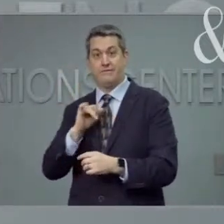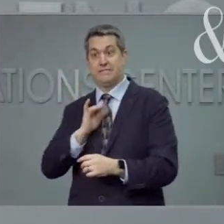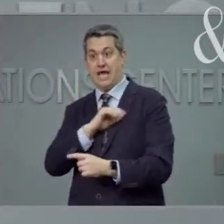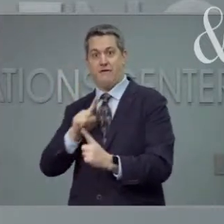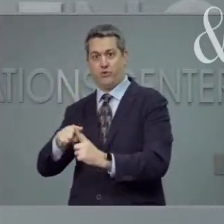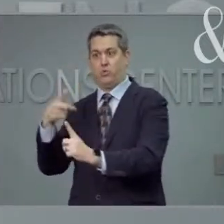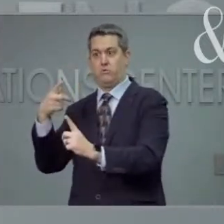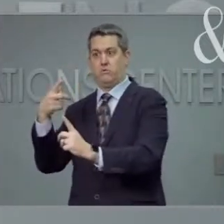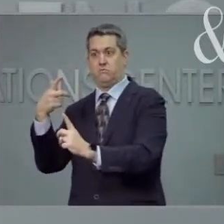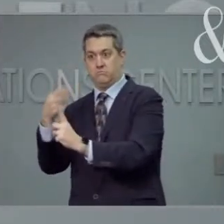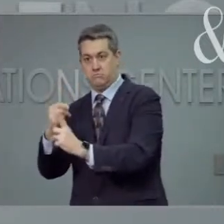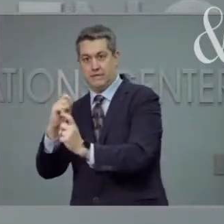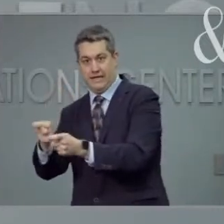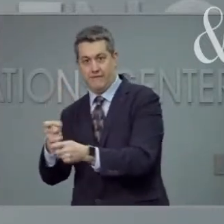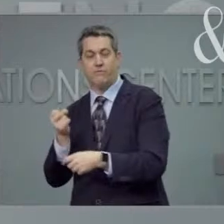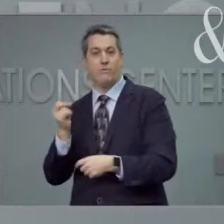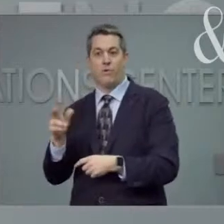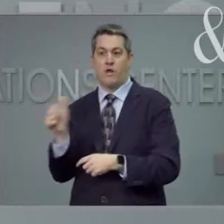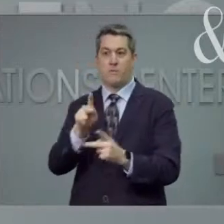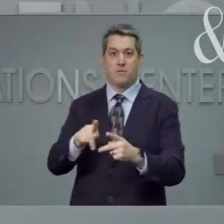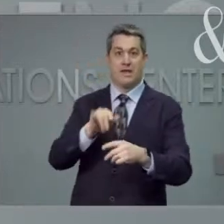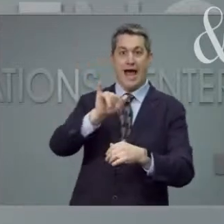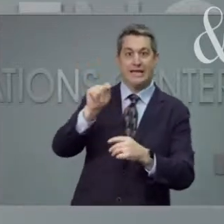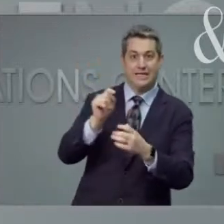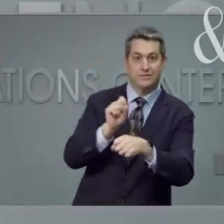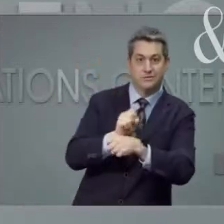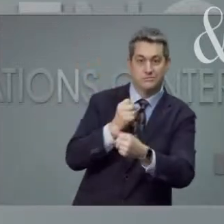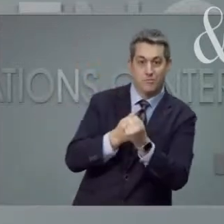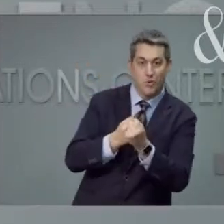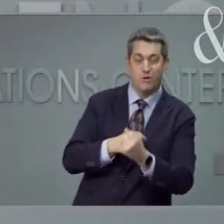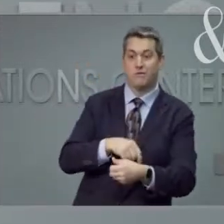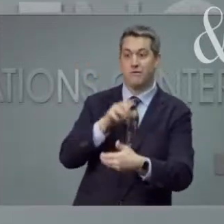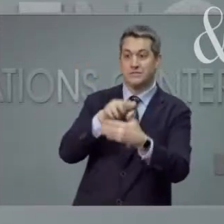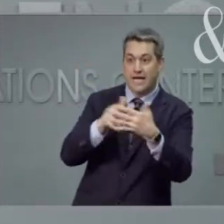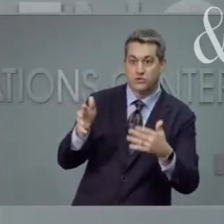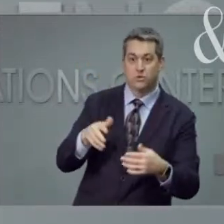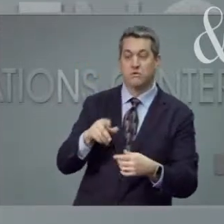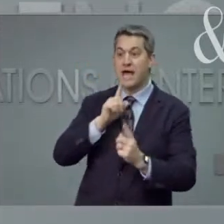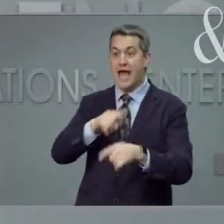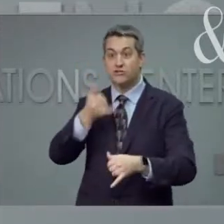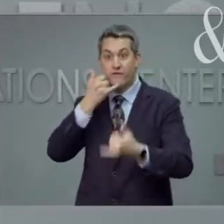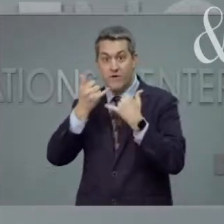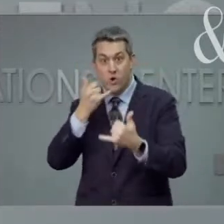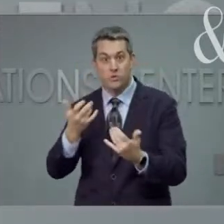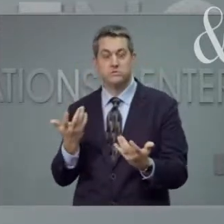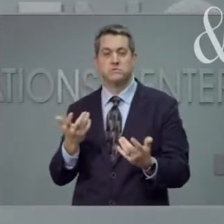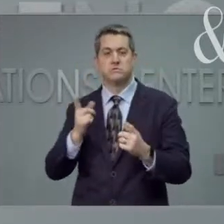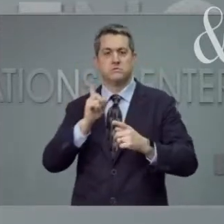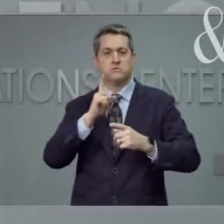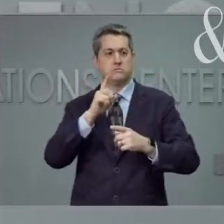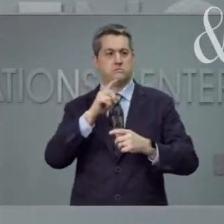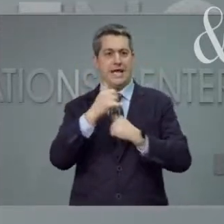their IT systems or data entry, or they just need help answering the phones to make appointments. So we